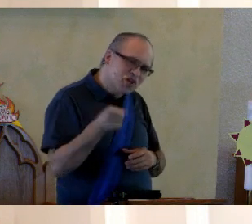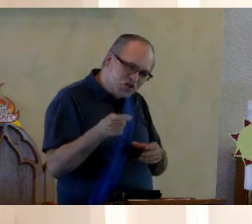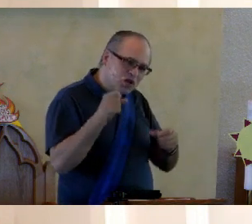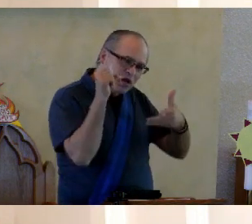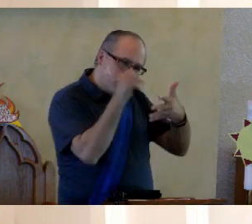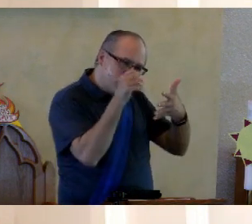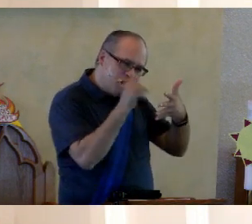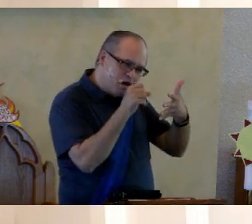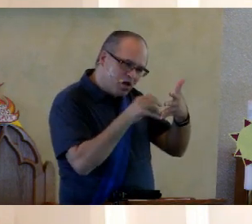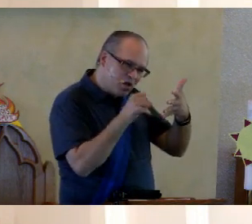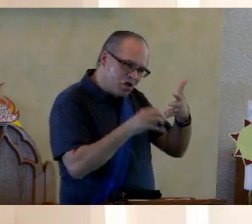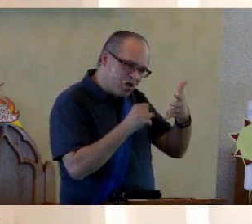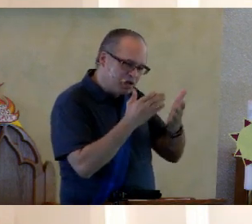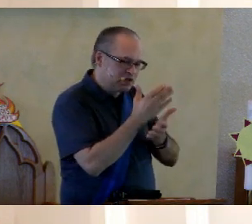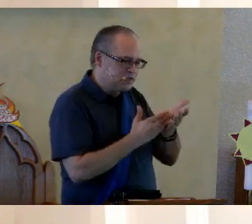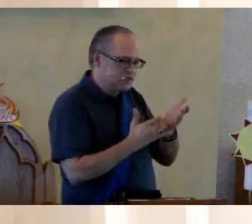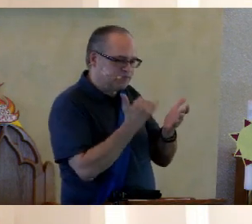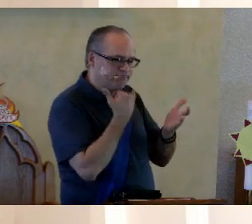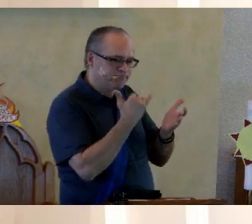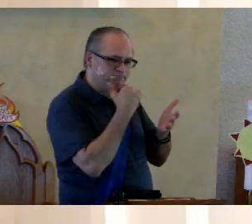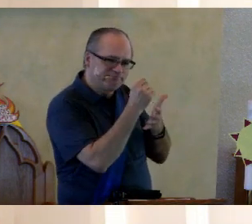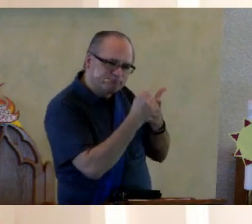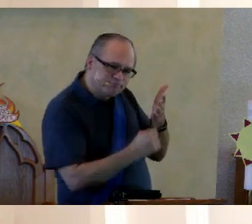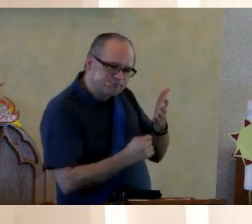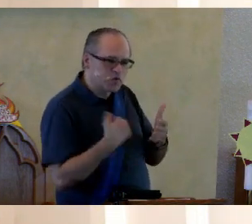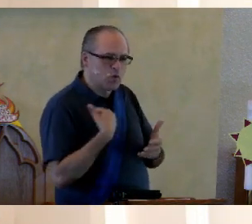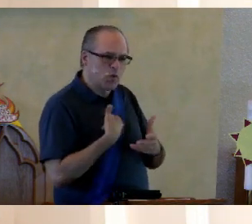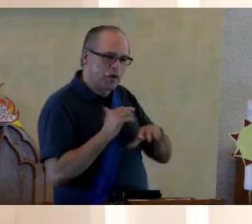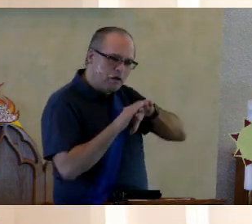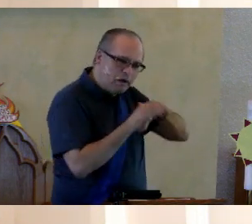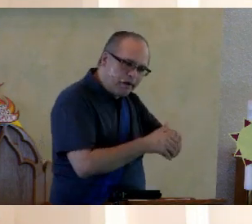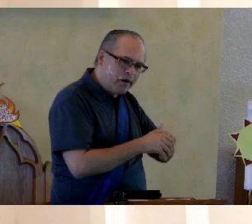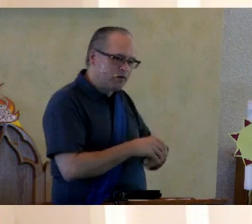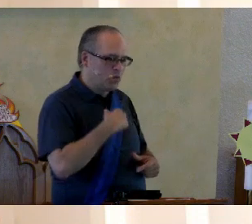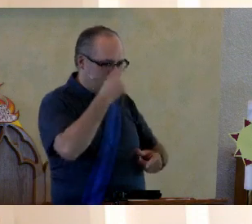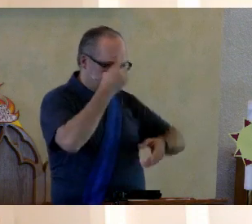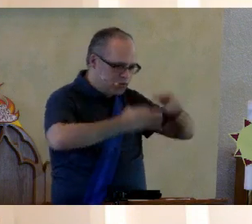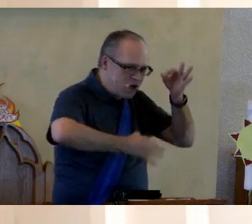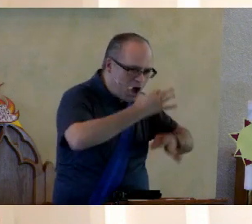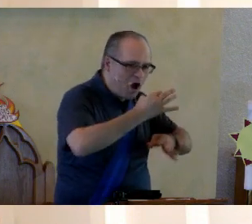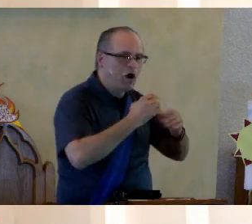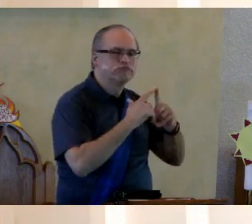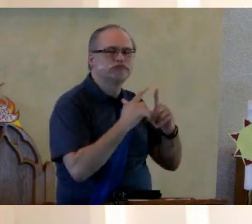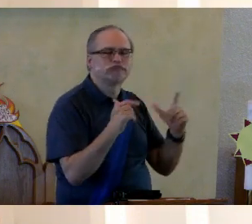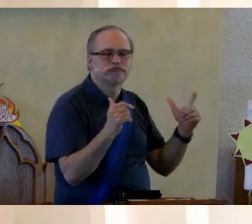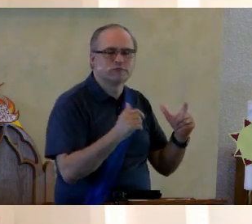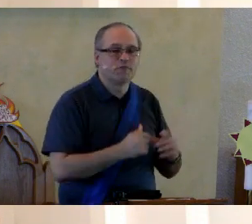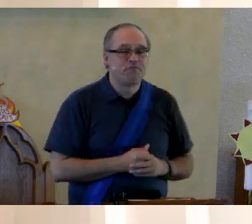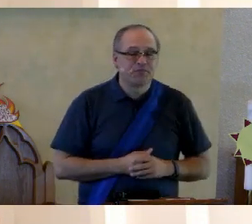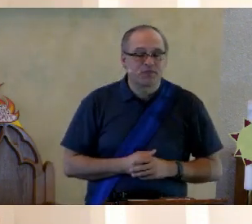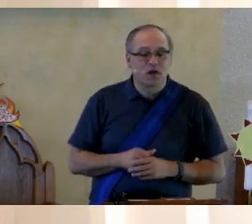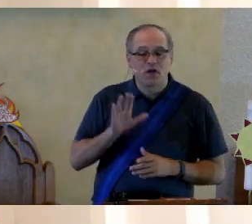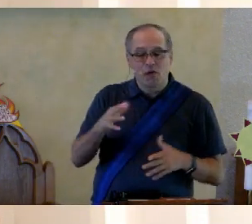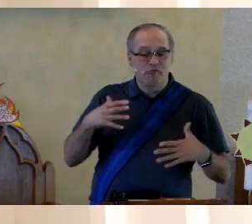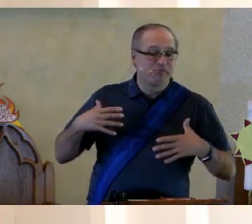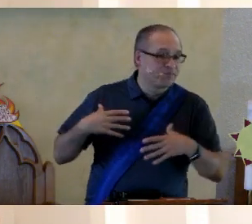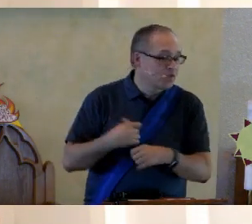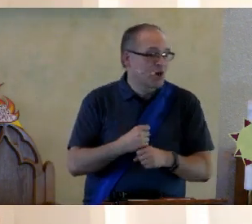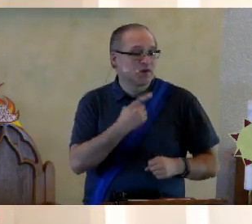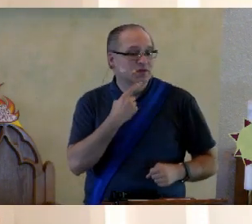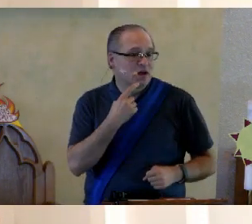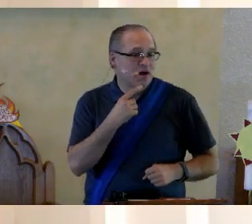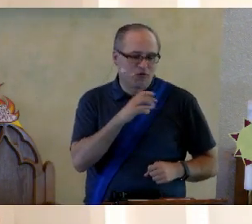troubling character traits, such as the fact that we can be hypocritical or judgmental at times. She summarized her thoughts by saying,